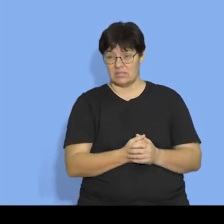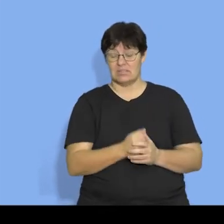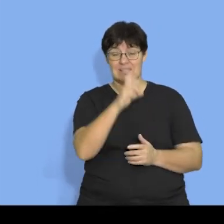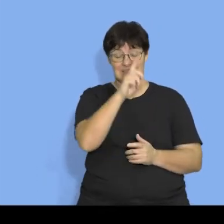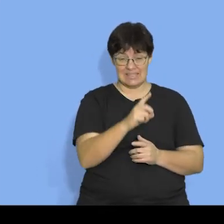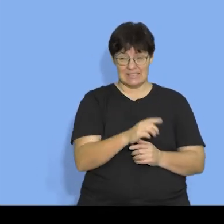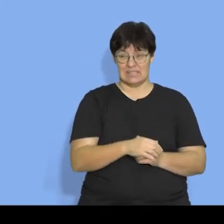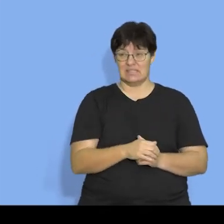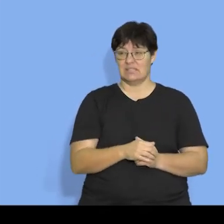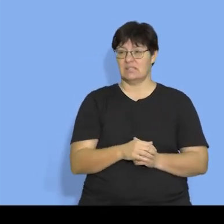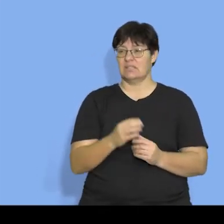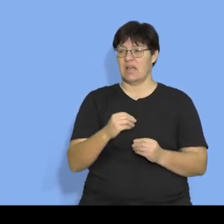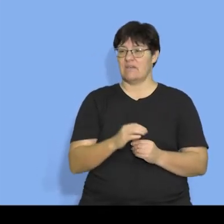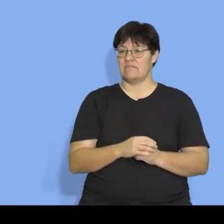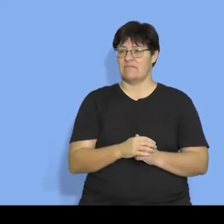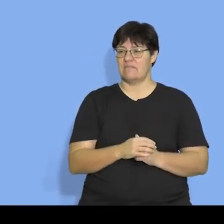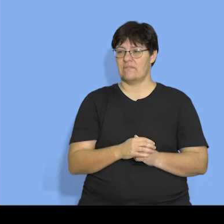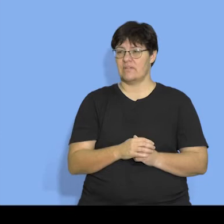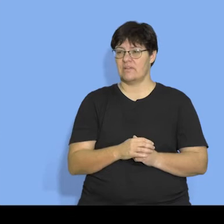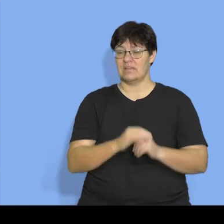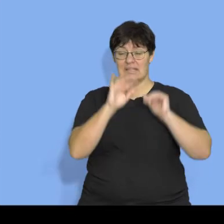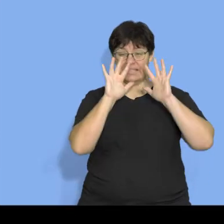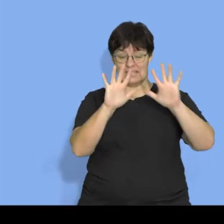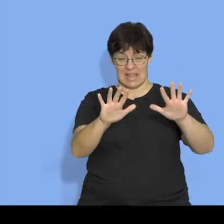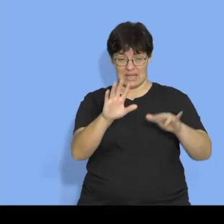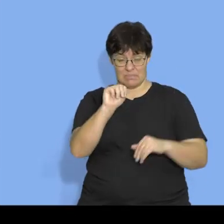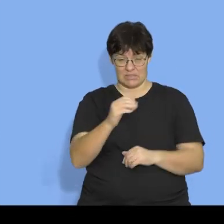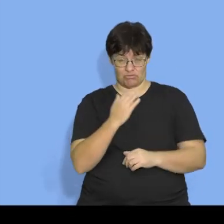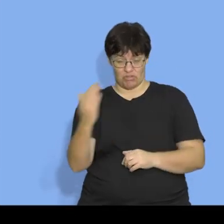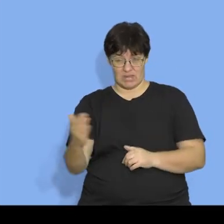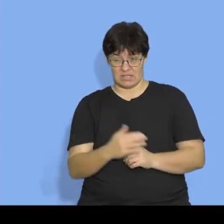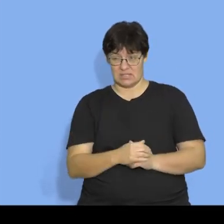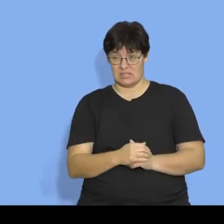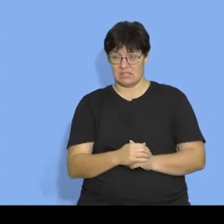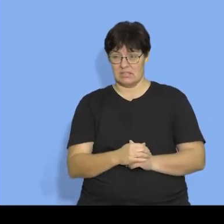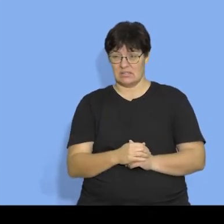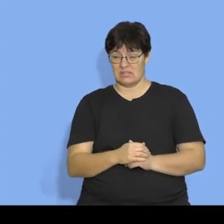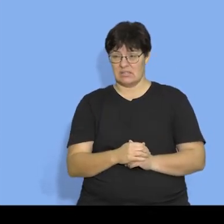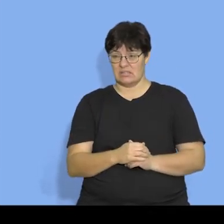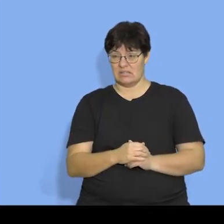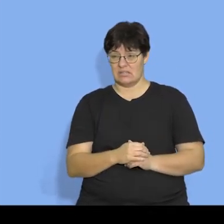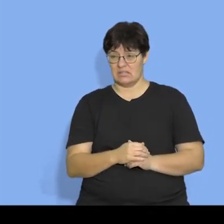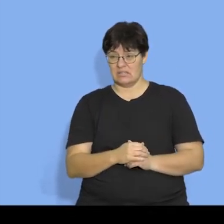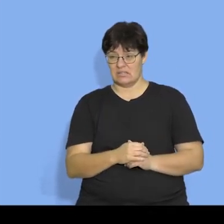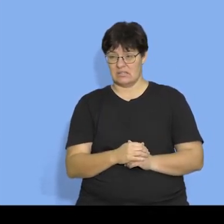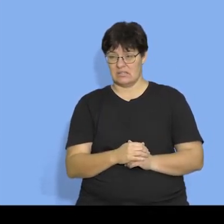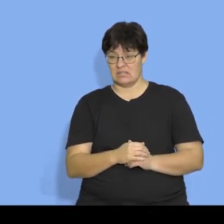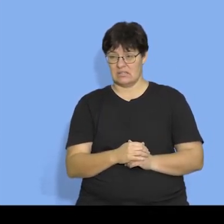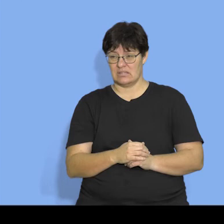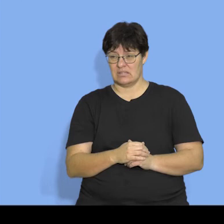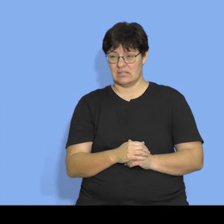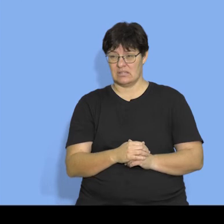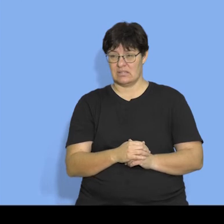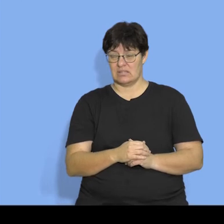the distance, and she went 10 meters right. I don't need to put the units in here, so let's